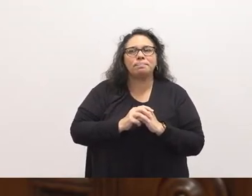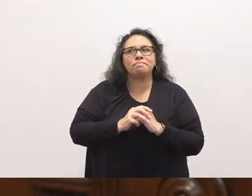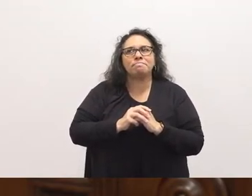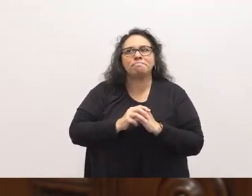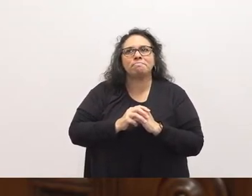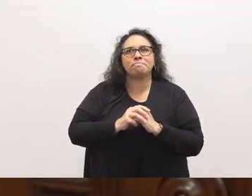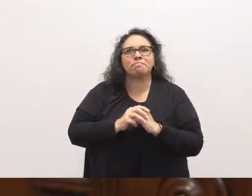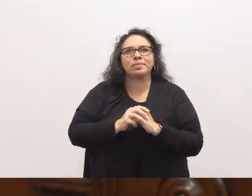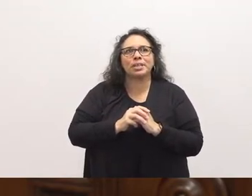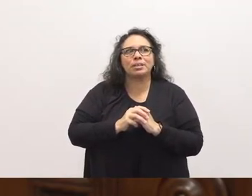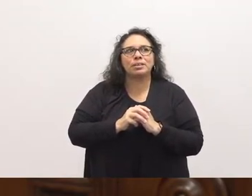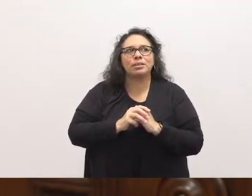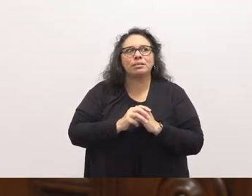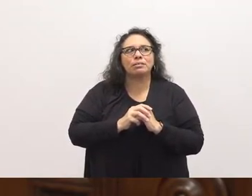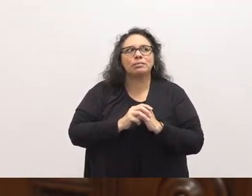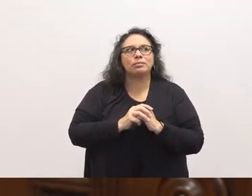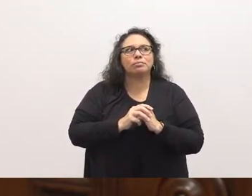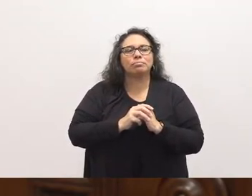I think this is